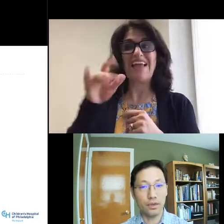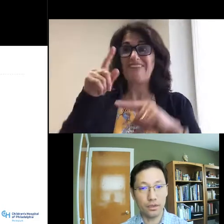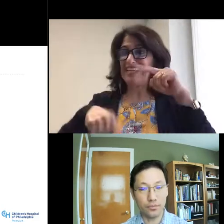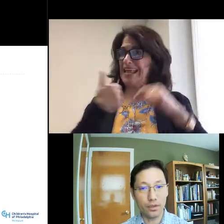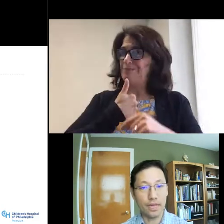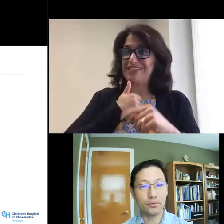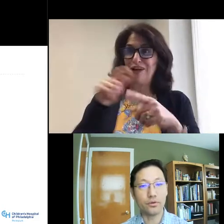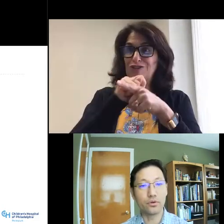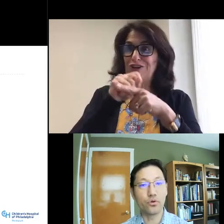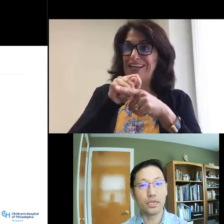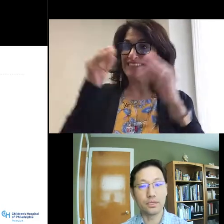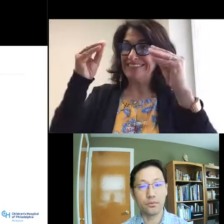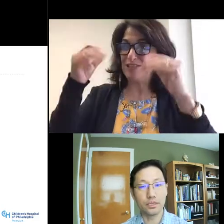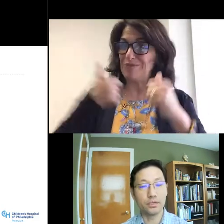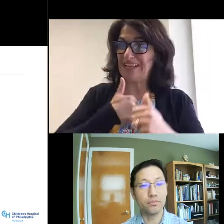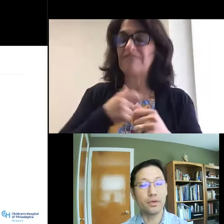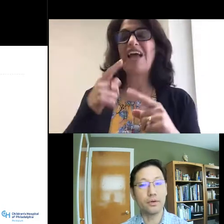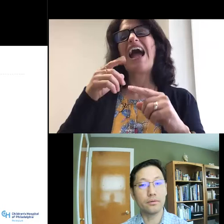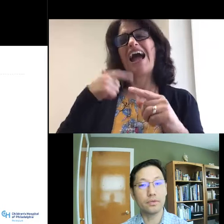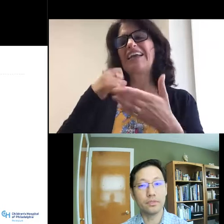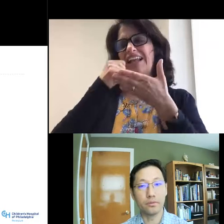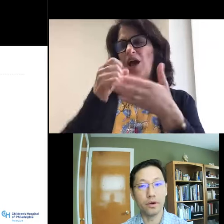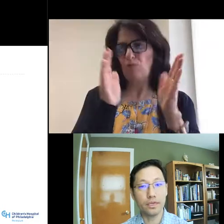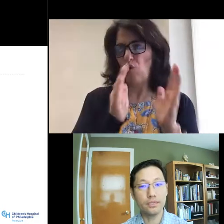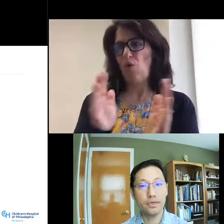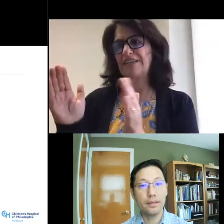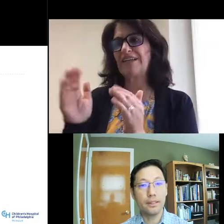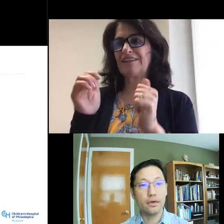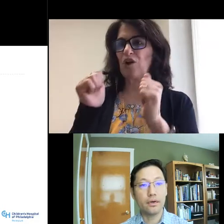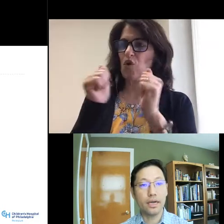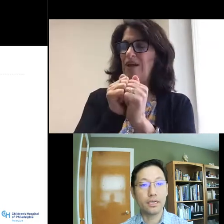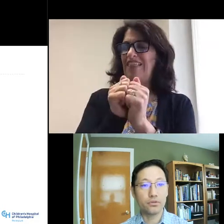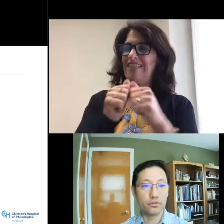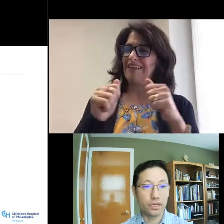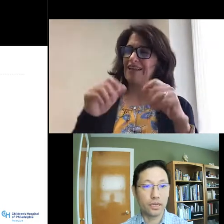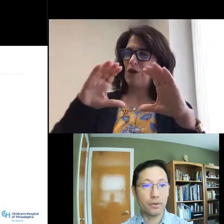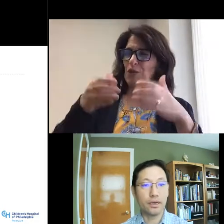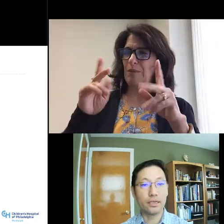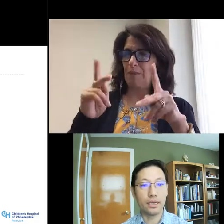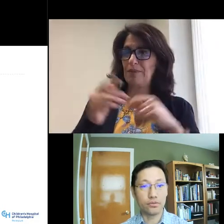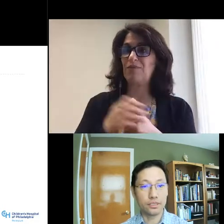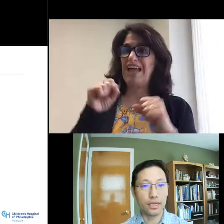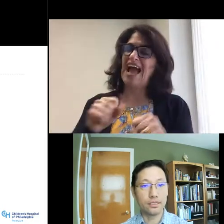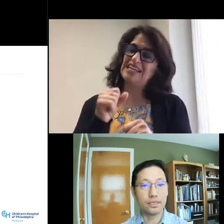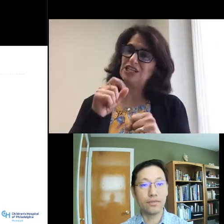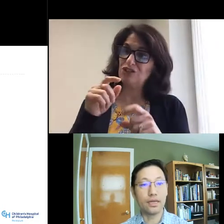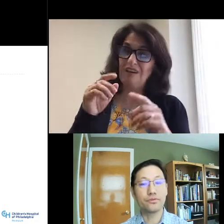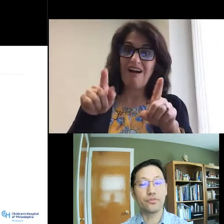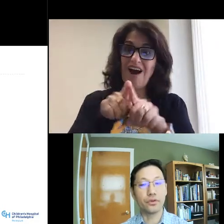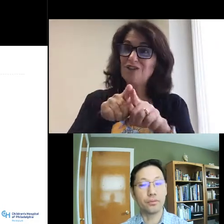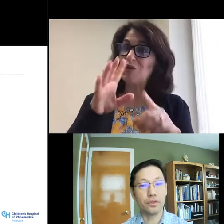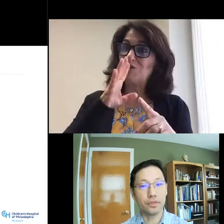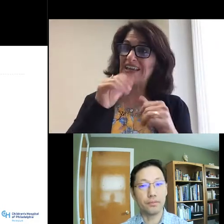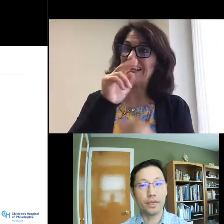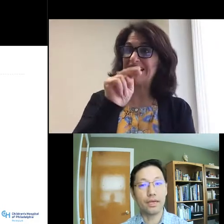can help coordinate with the concerned parties. I can do the training in Nepali as well as in English if that helps